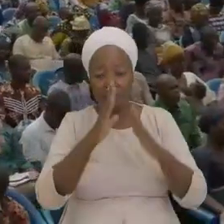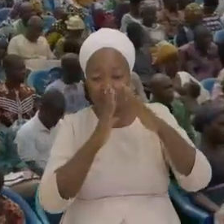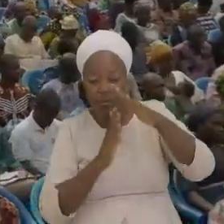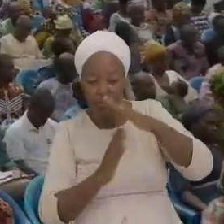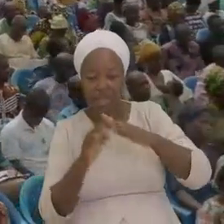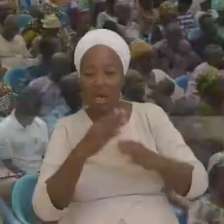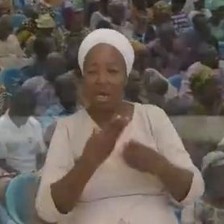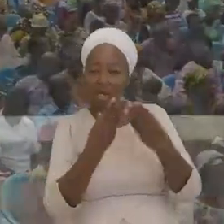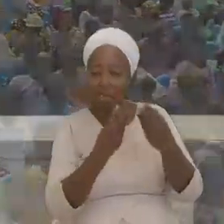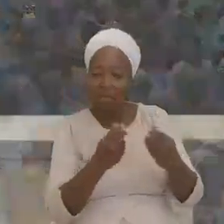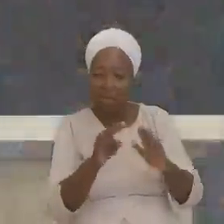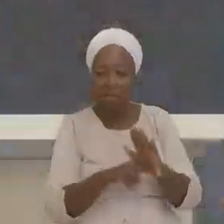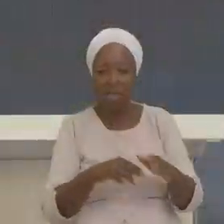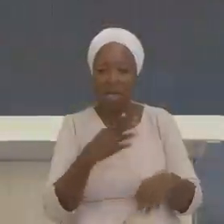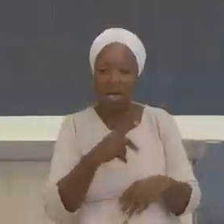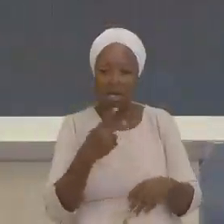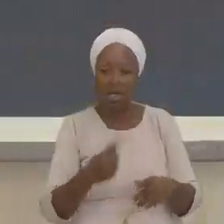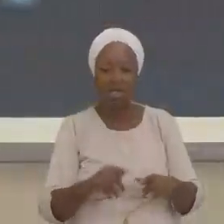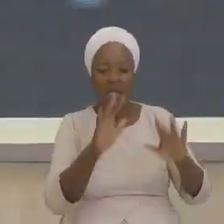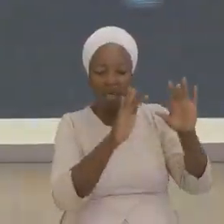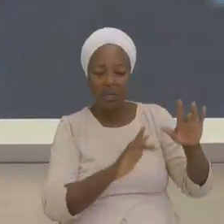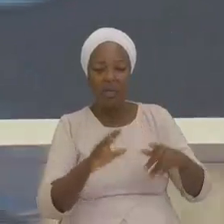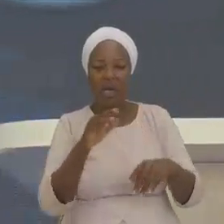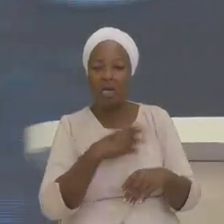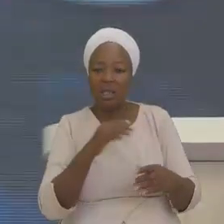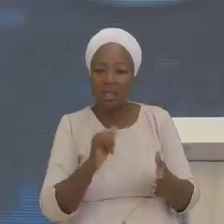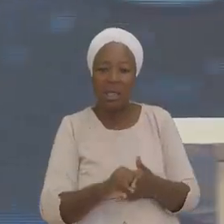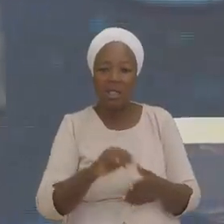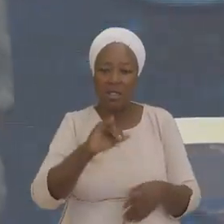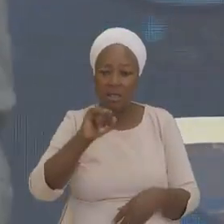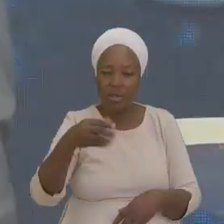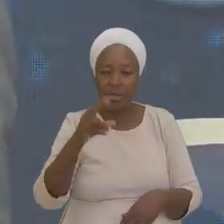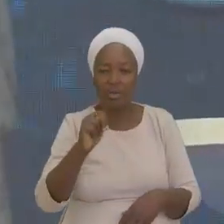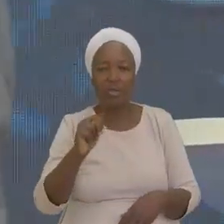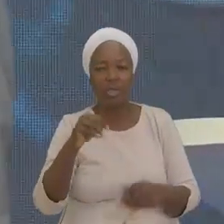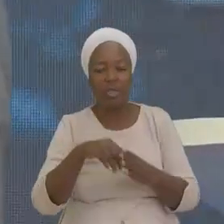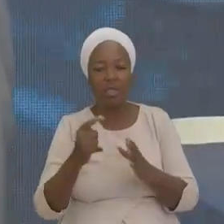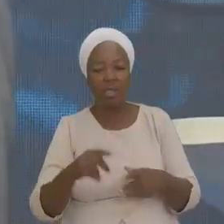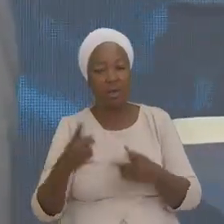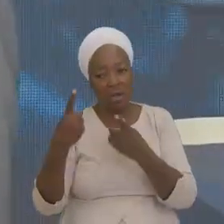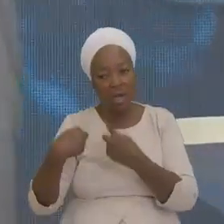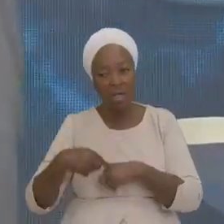Lord Jesus Christ, like John in your heart, wants to express itself.